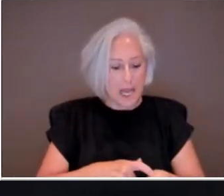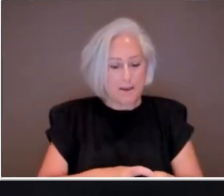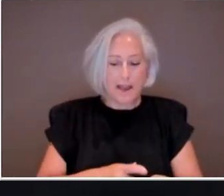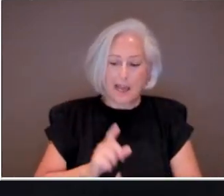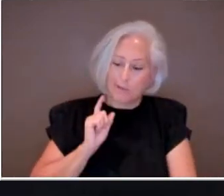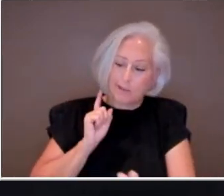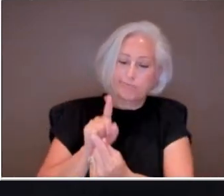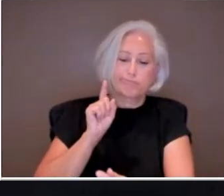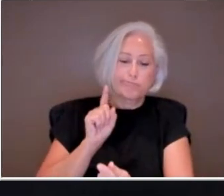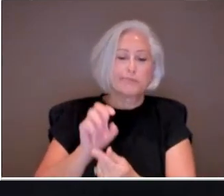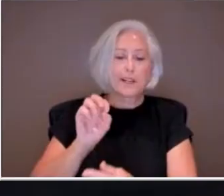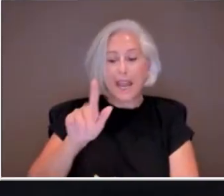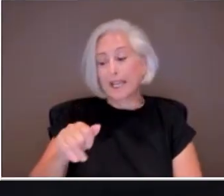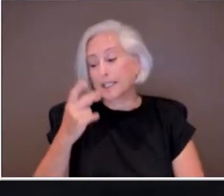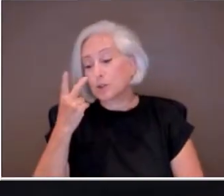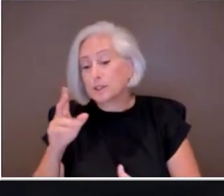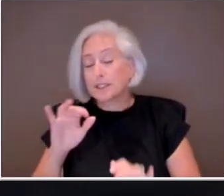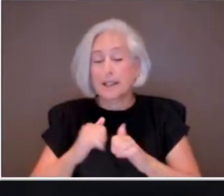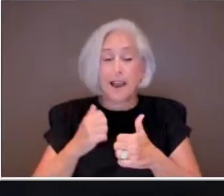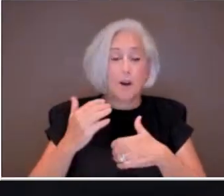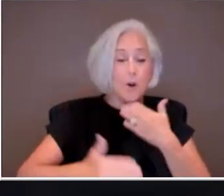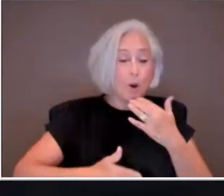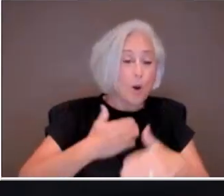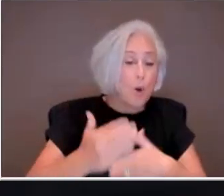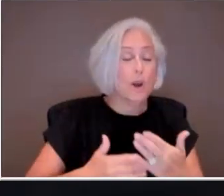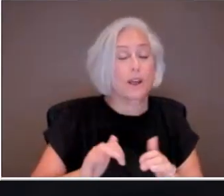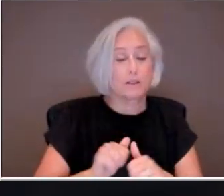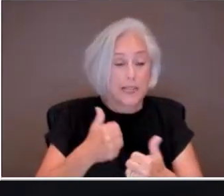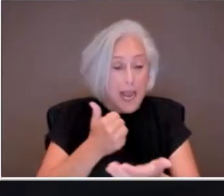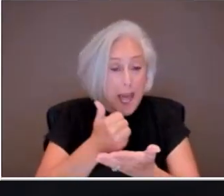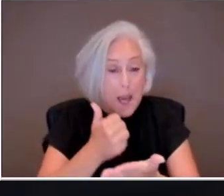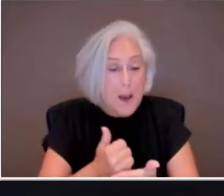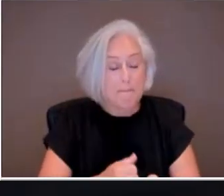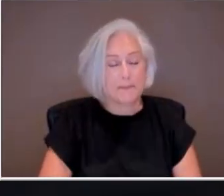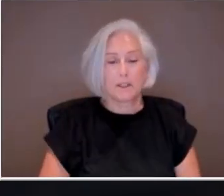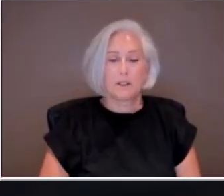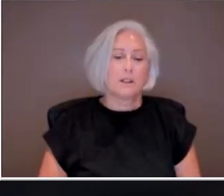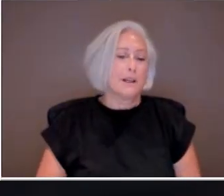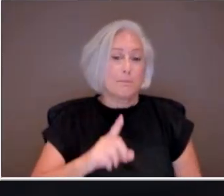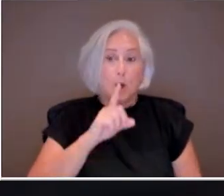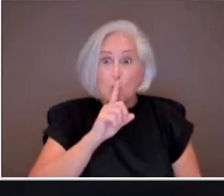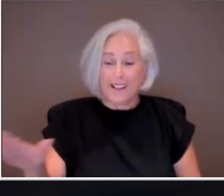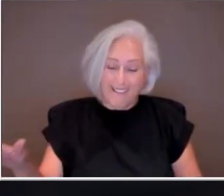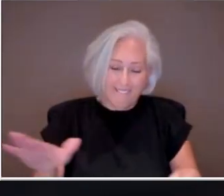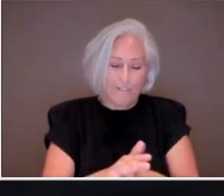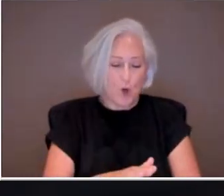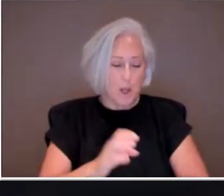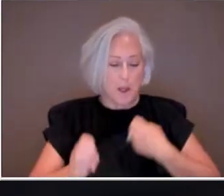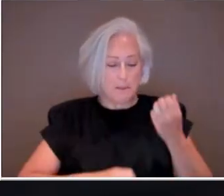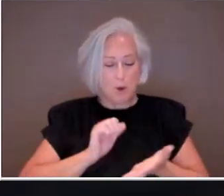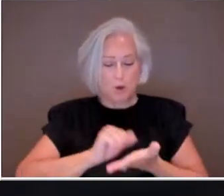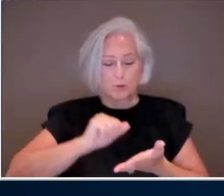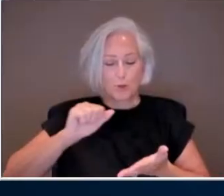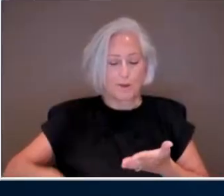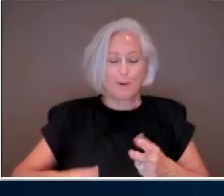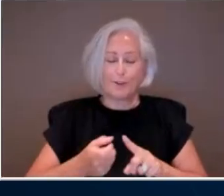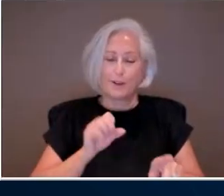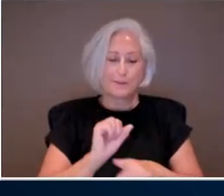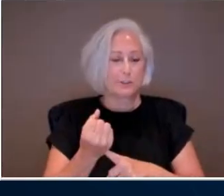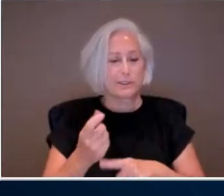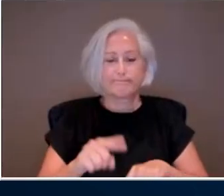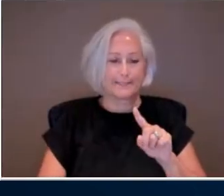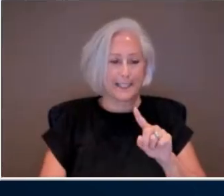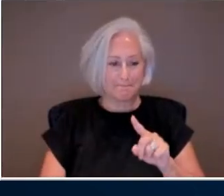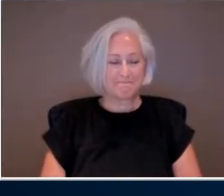doing, see if there's any way I could help. But I think there's no way to take emotion completely out of us. I want to show some pictures